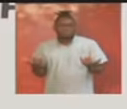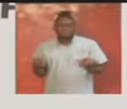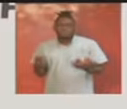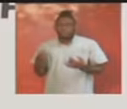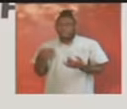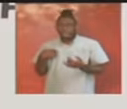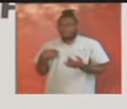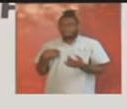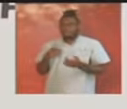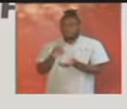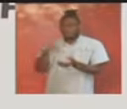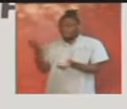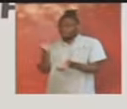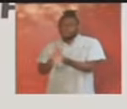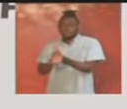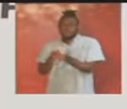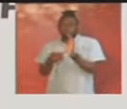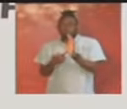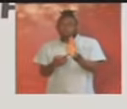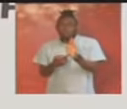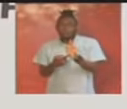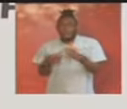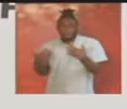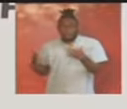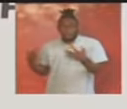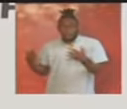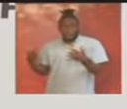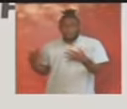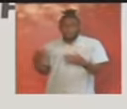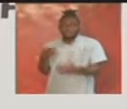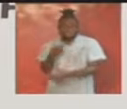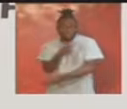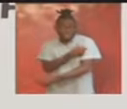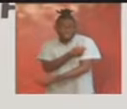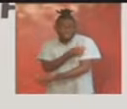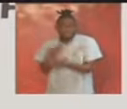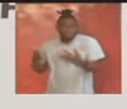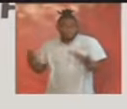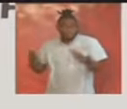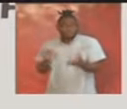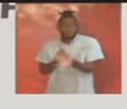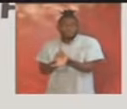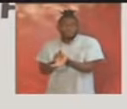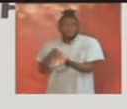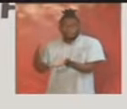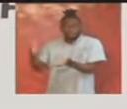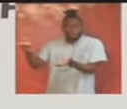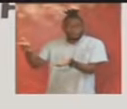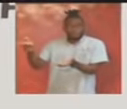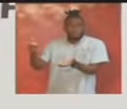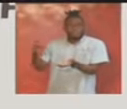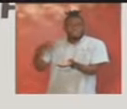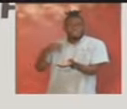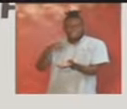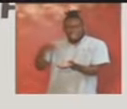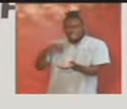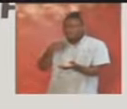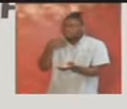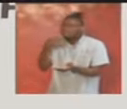received the COVID-19 vaccine, and she can give us her experience, but also as an expert, she can